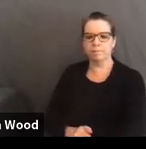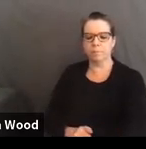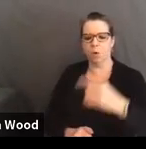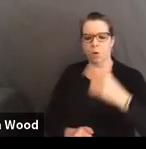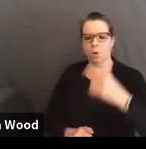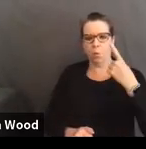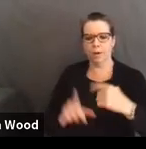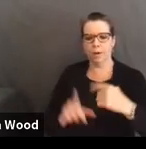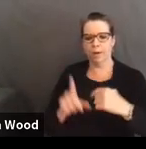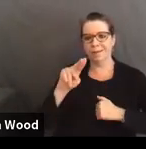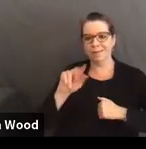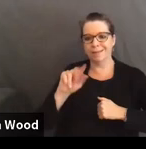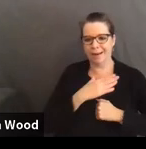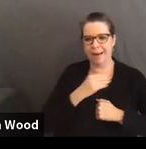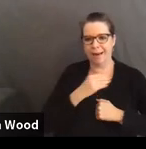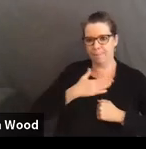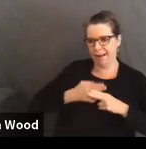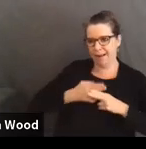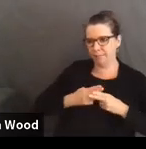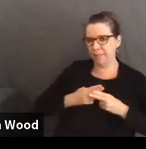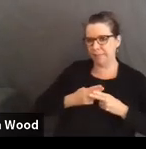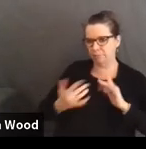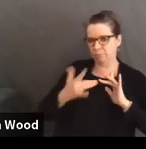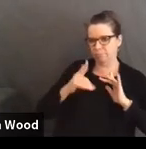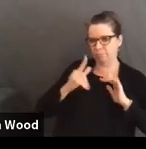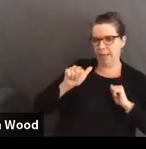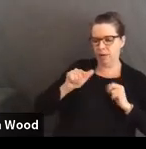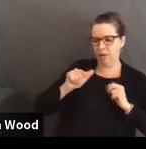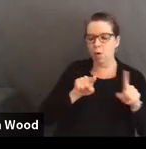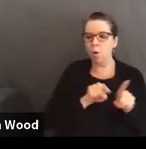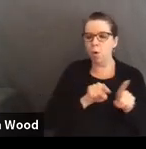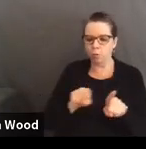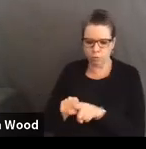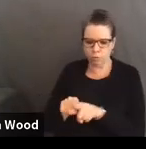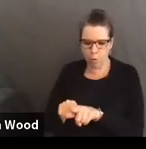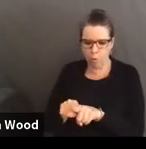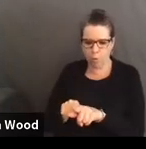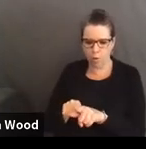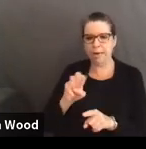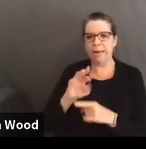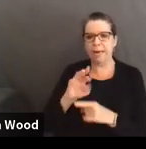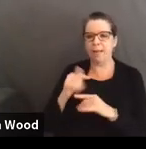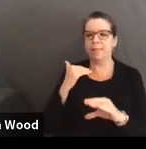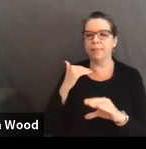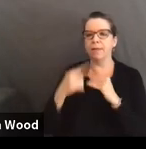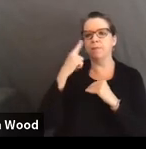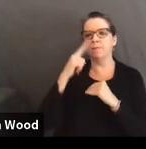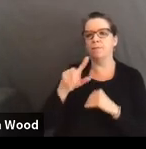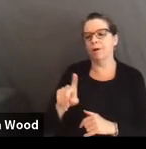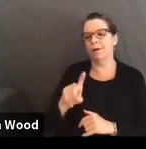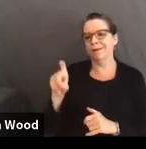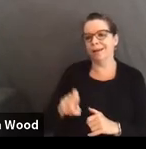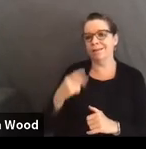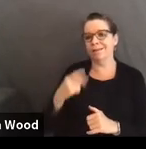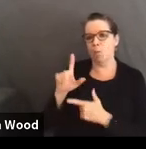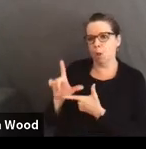Dana and my names in case you needed those. And then also the email address for Texas Home Learning. If you would